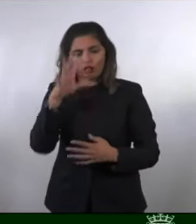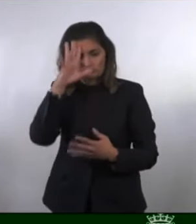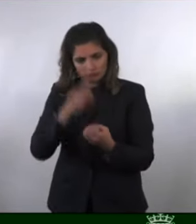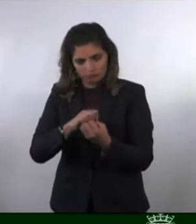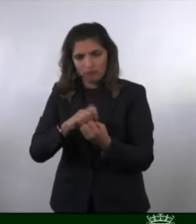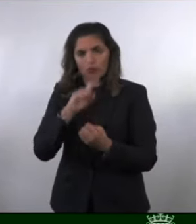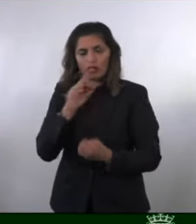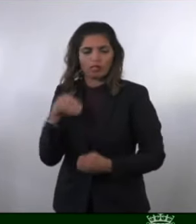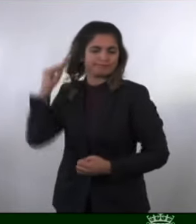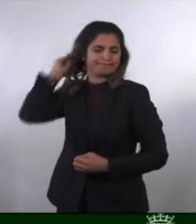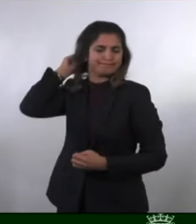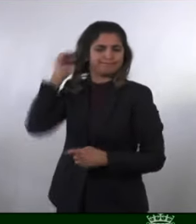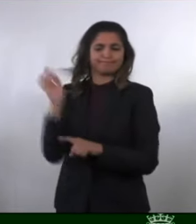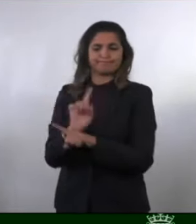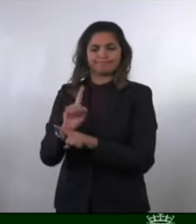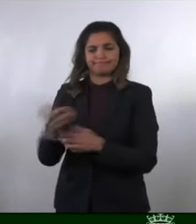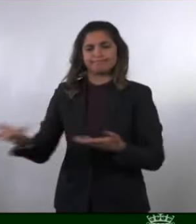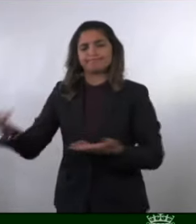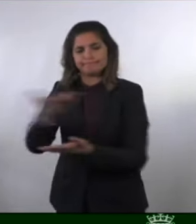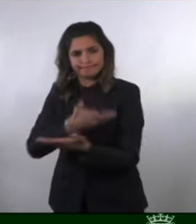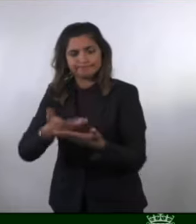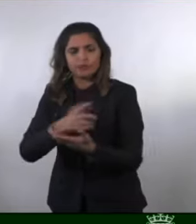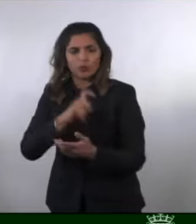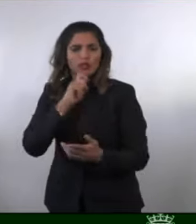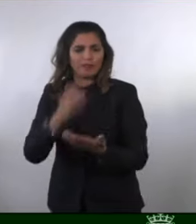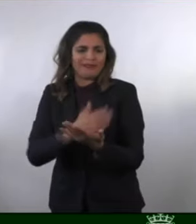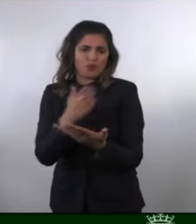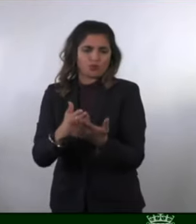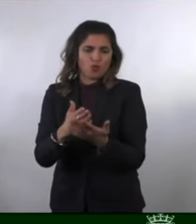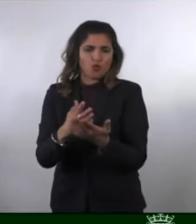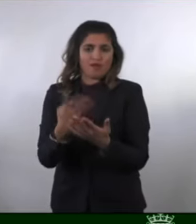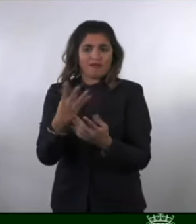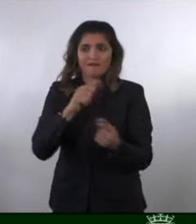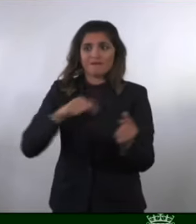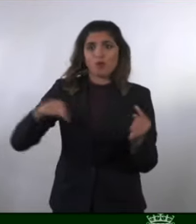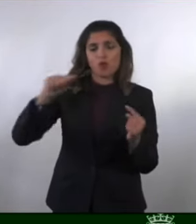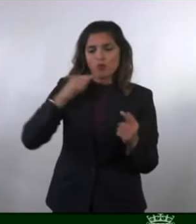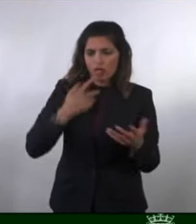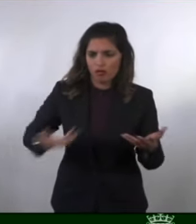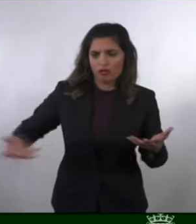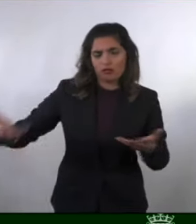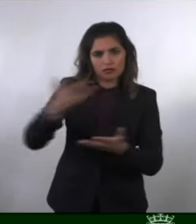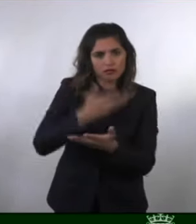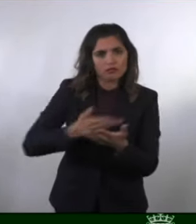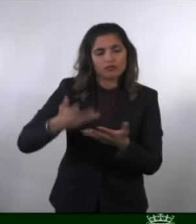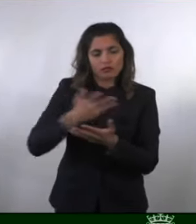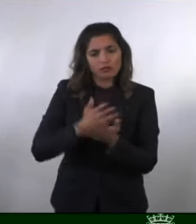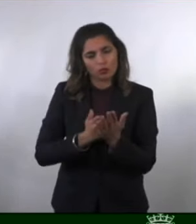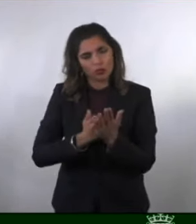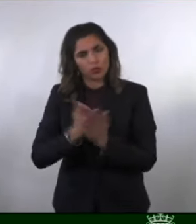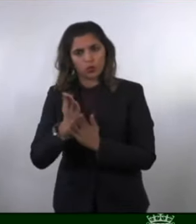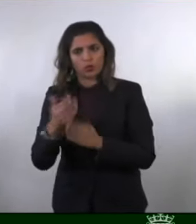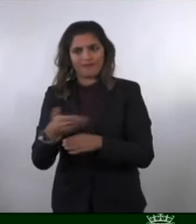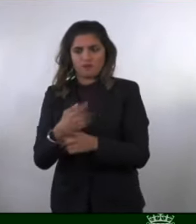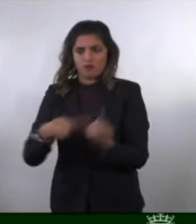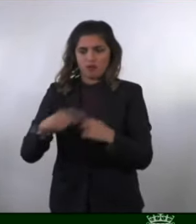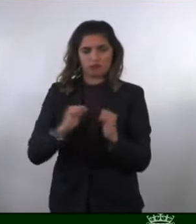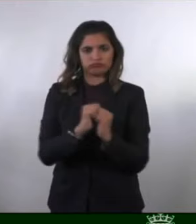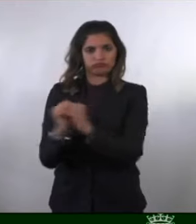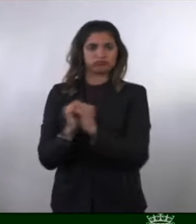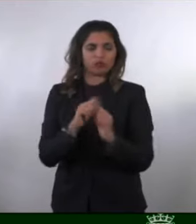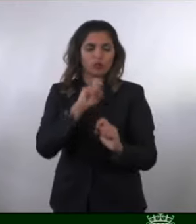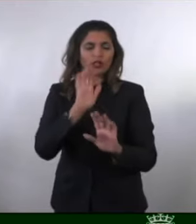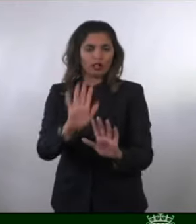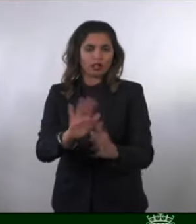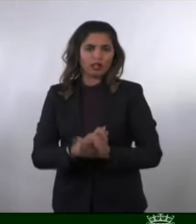having across the devolved nations of the United Kingdom, and the point that he